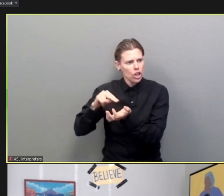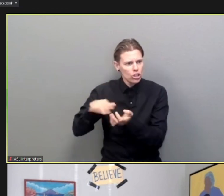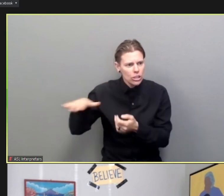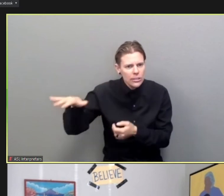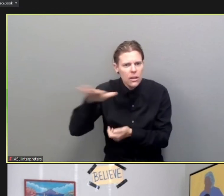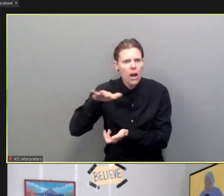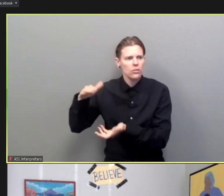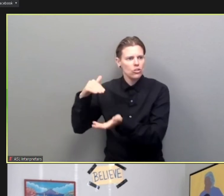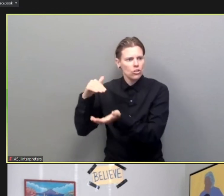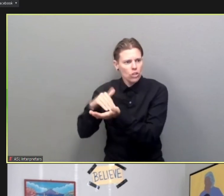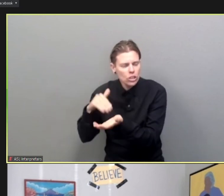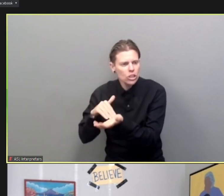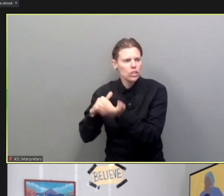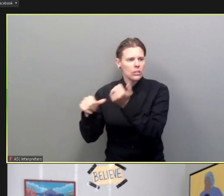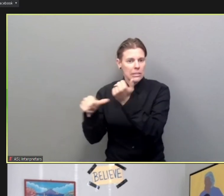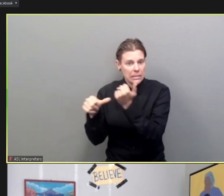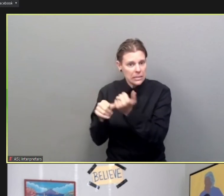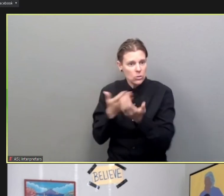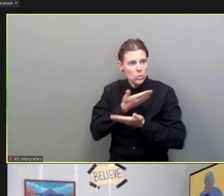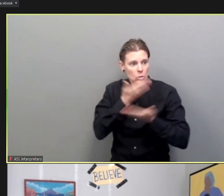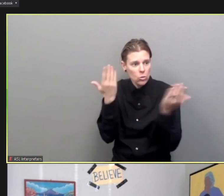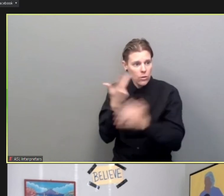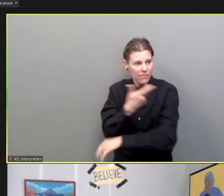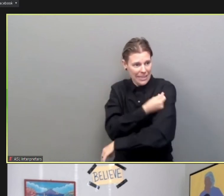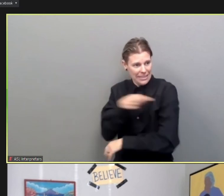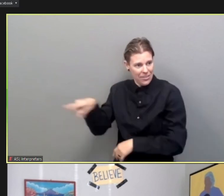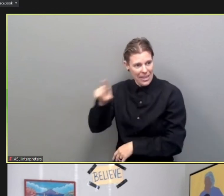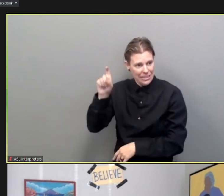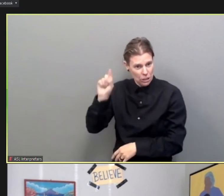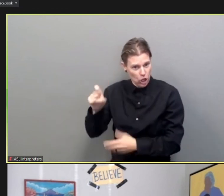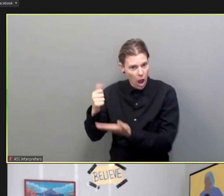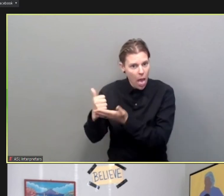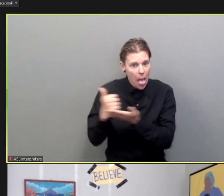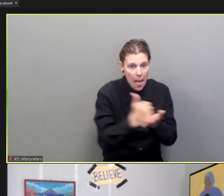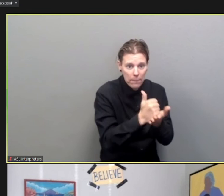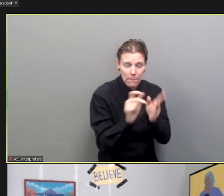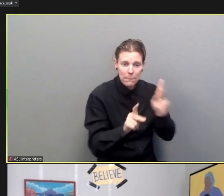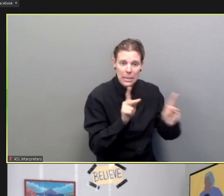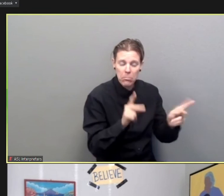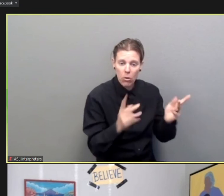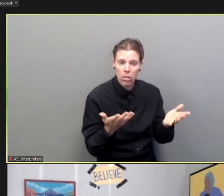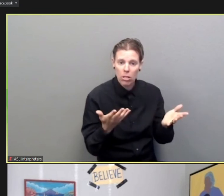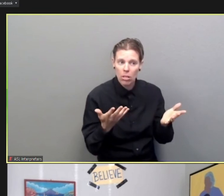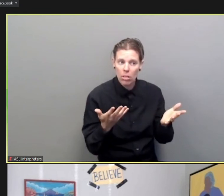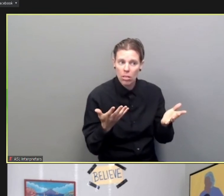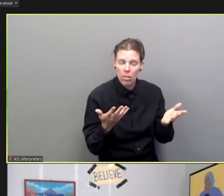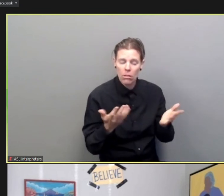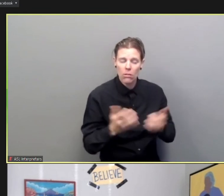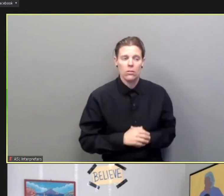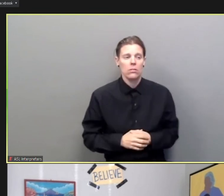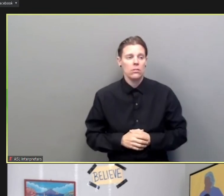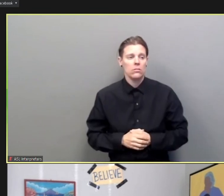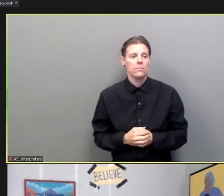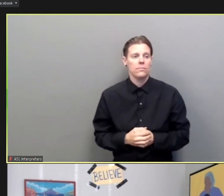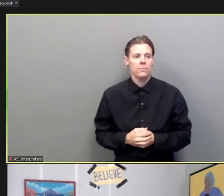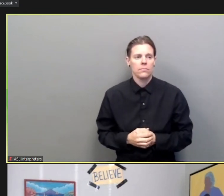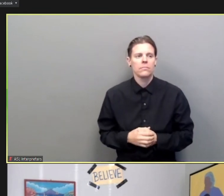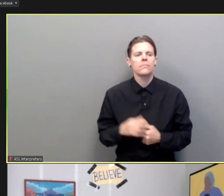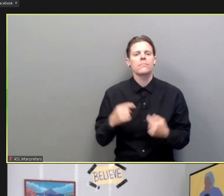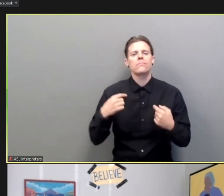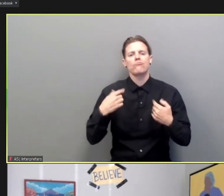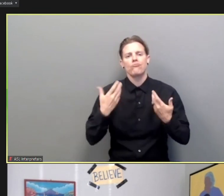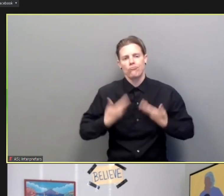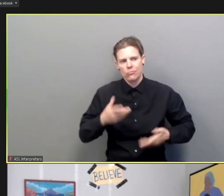patients? Yeah, so that's a great question. And I'm going to assume that it happened relatively recently and not